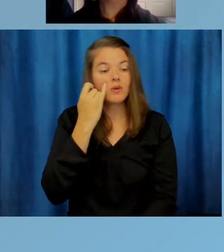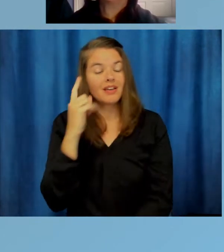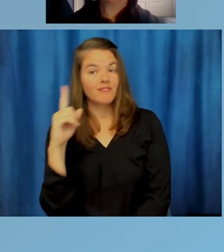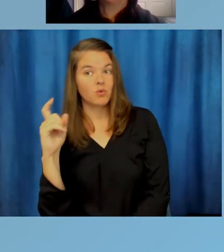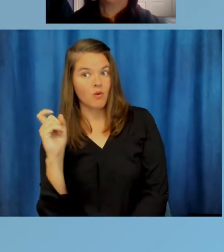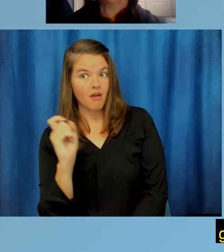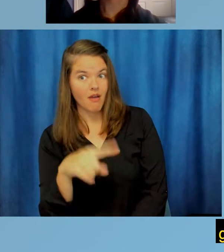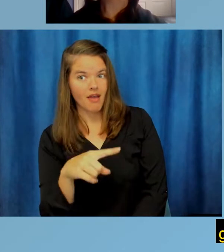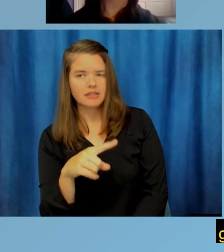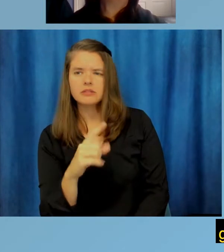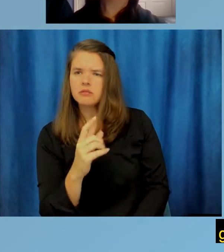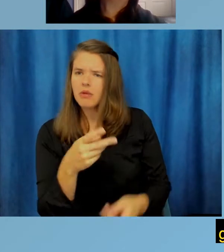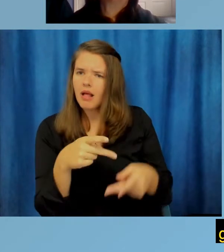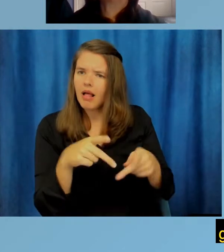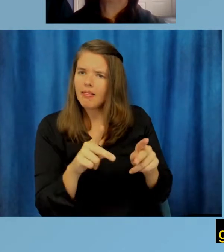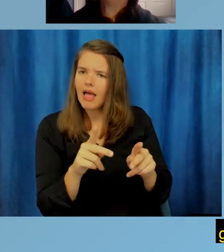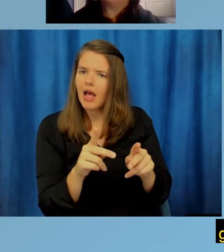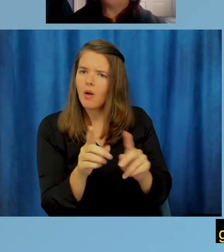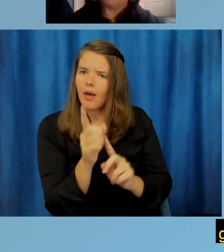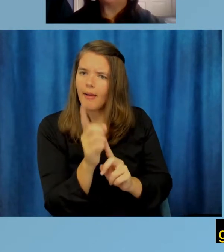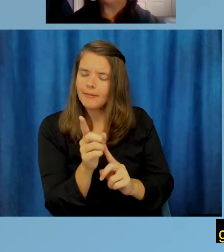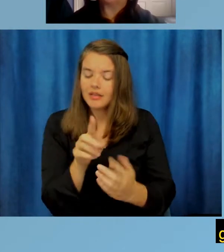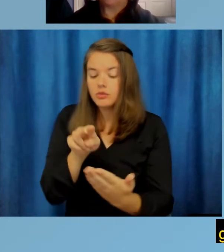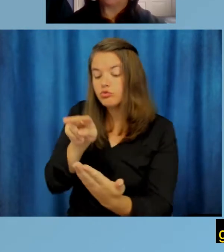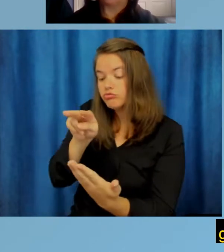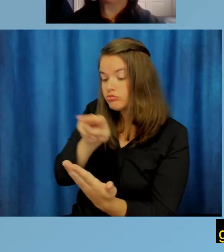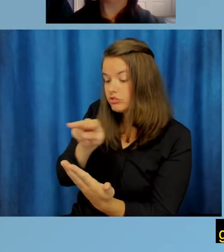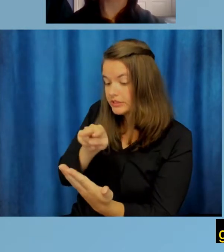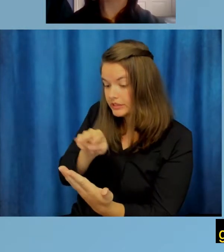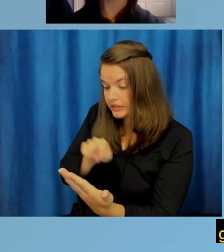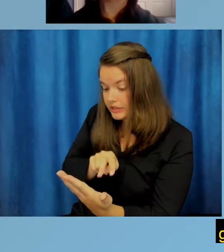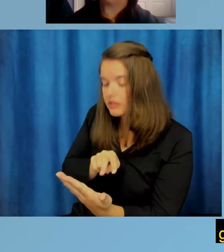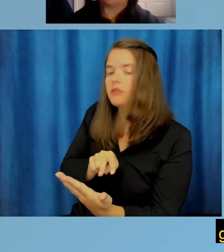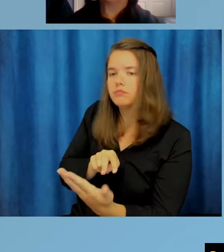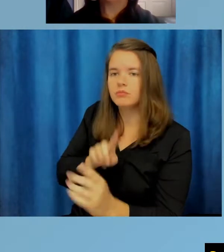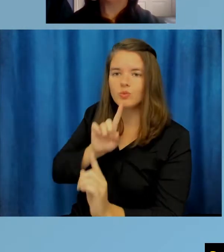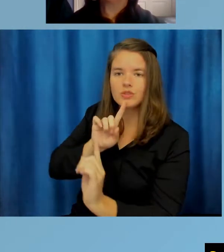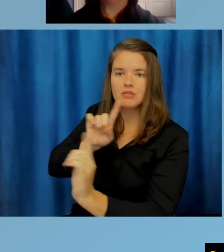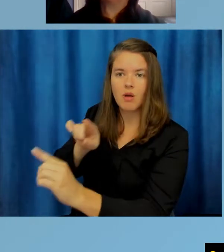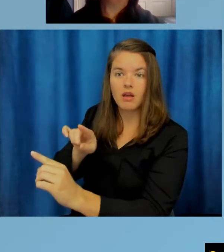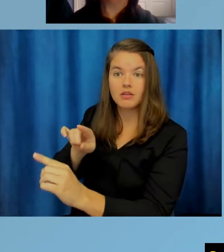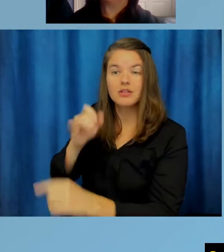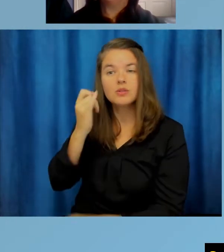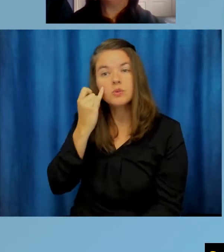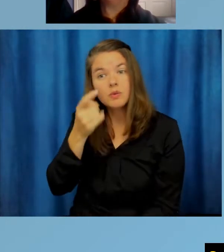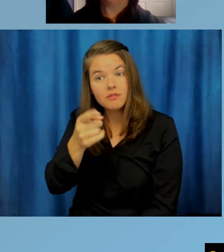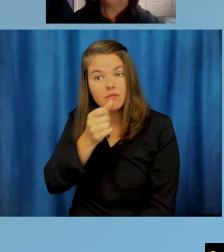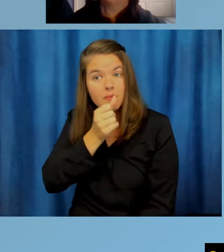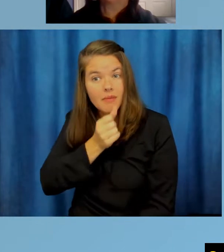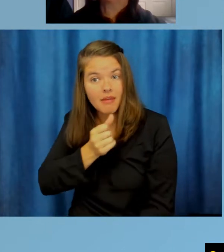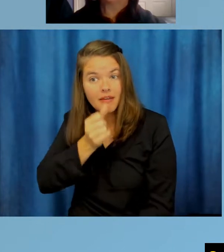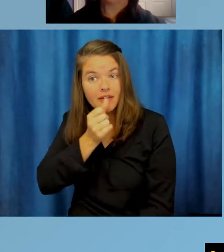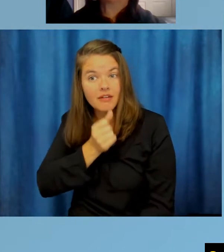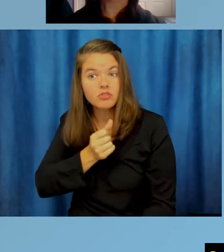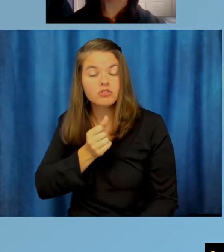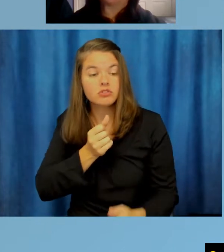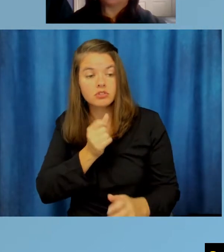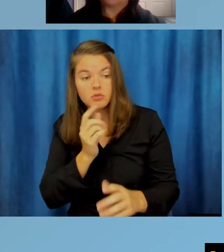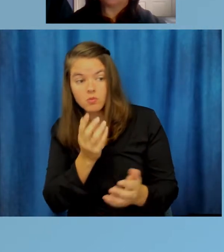them a question, give them a minute to read what you just said and let them respond. So as long as you're patient